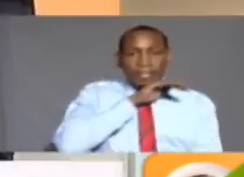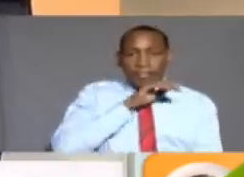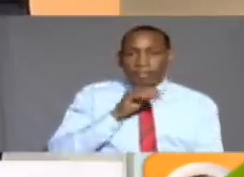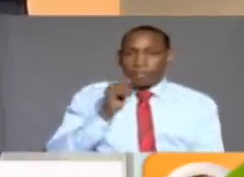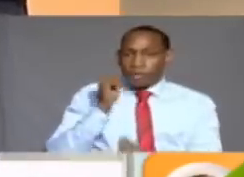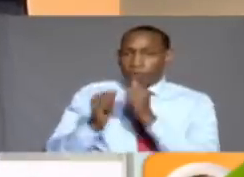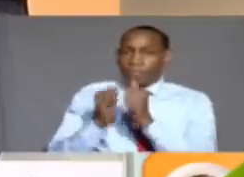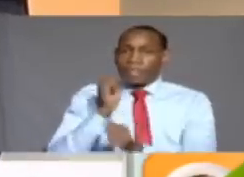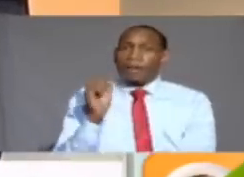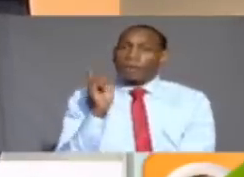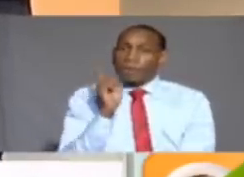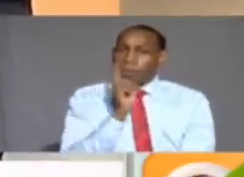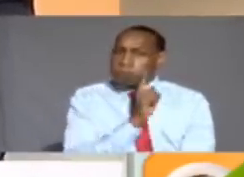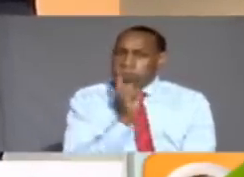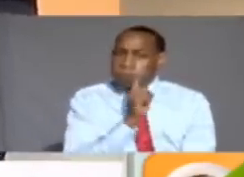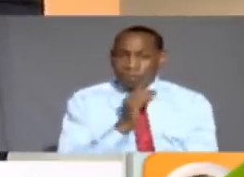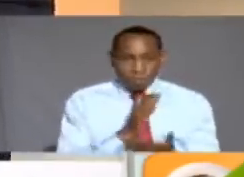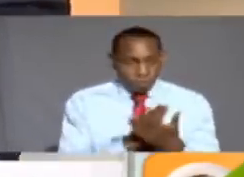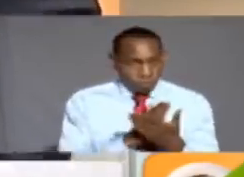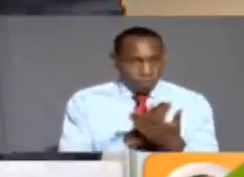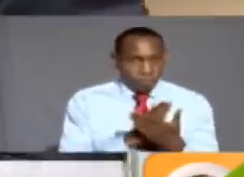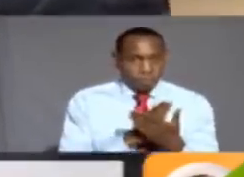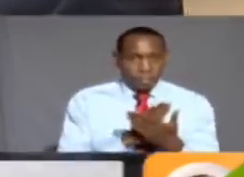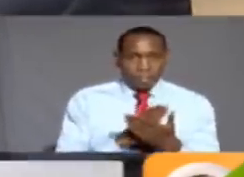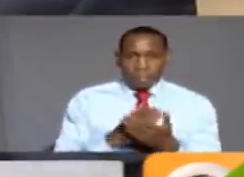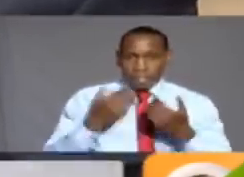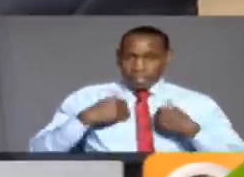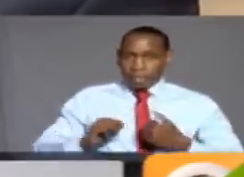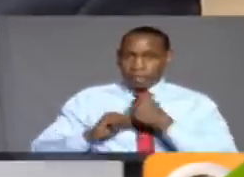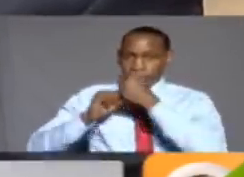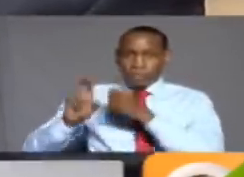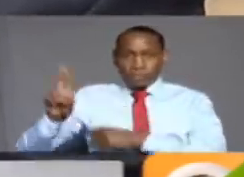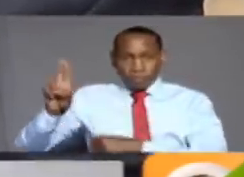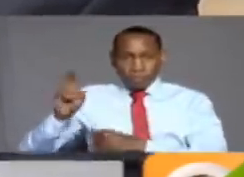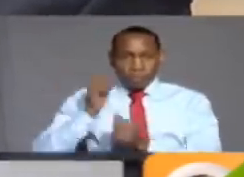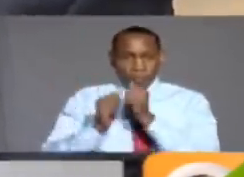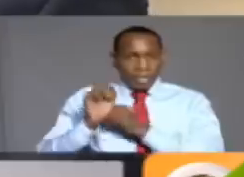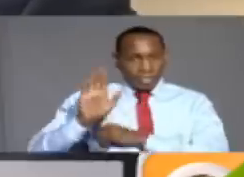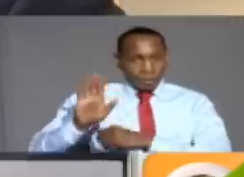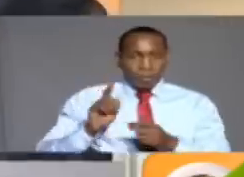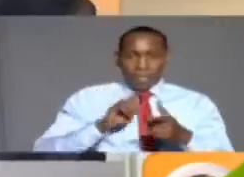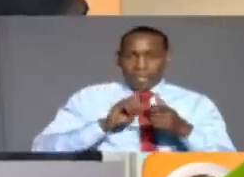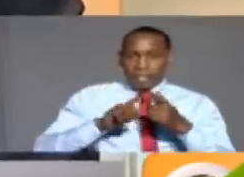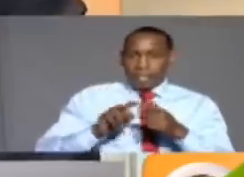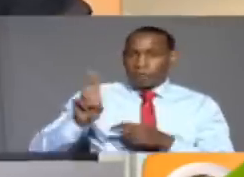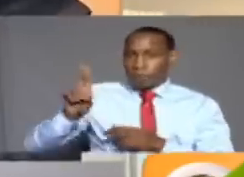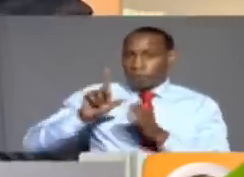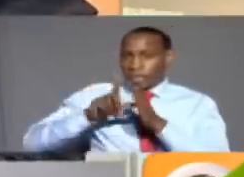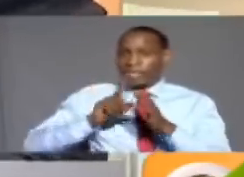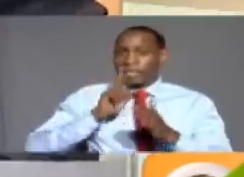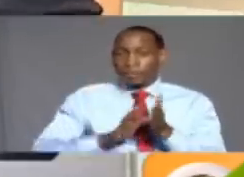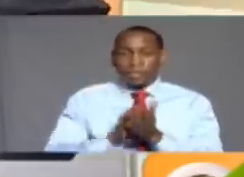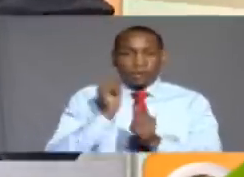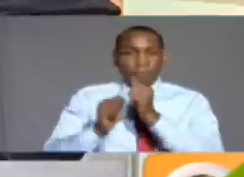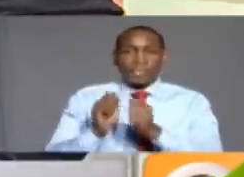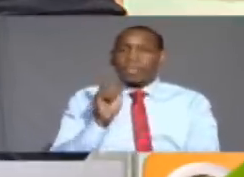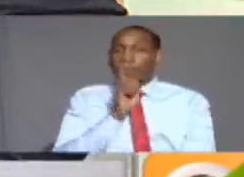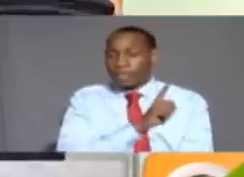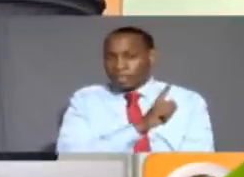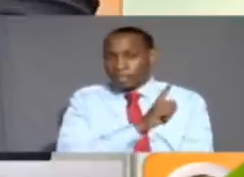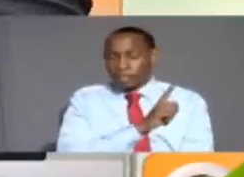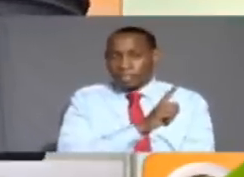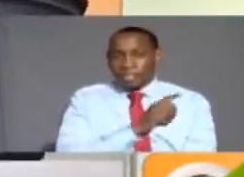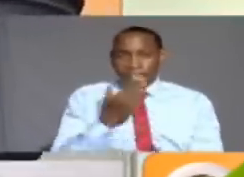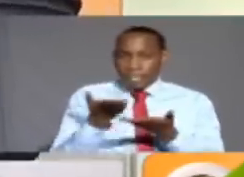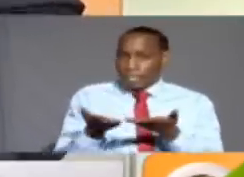competed viciously, right? Okay. I was supporting Uhuru Kenyatta in that competition. Then Uhuru comes and says the competition is over.